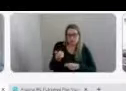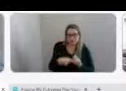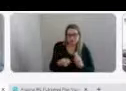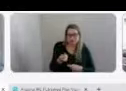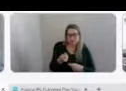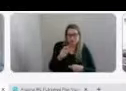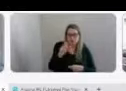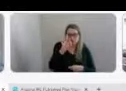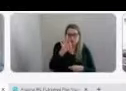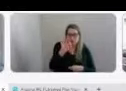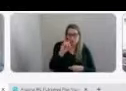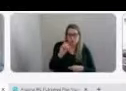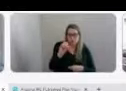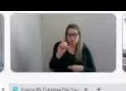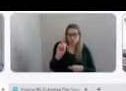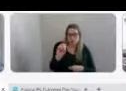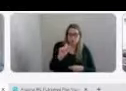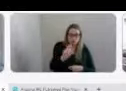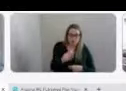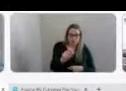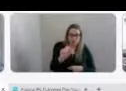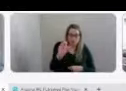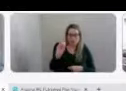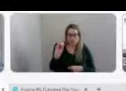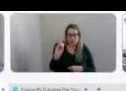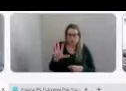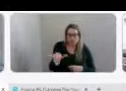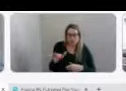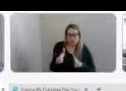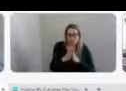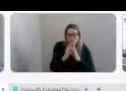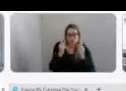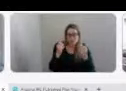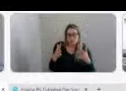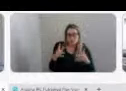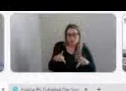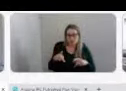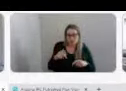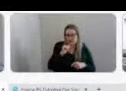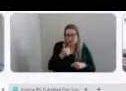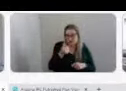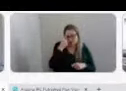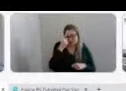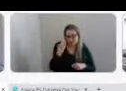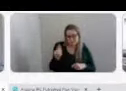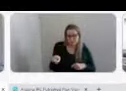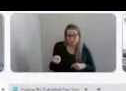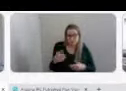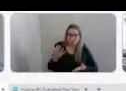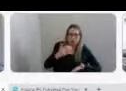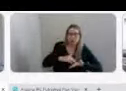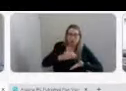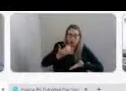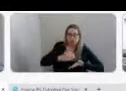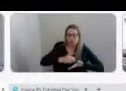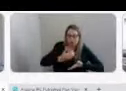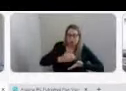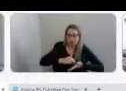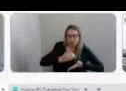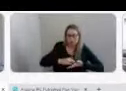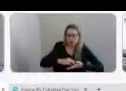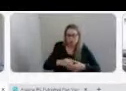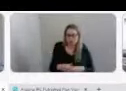9.0 and because this has been requested by so many people i don't think i need to be redundant by going through all of